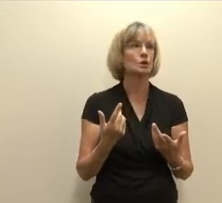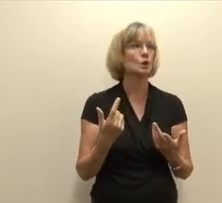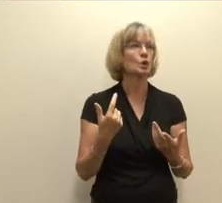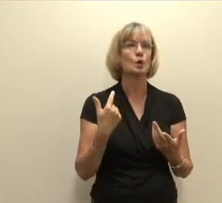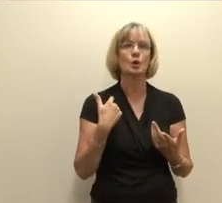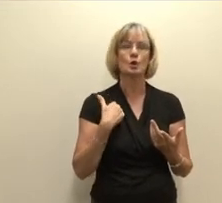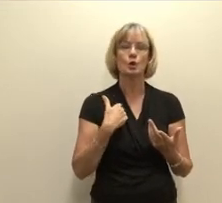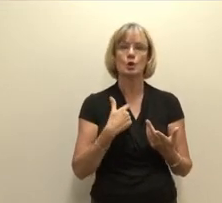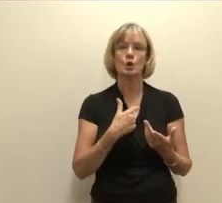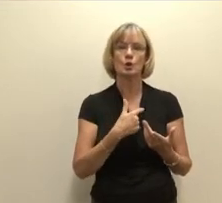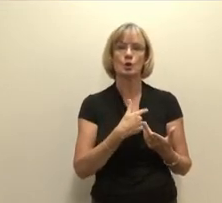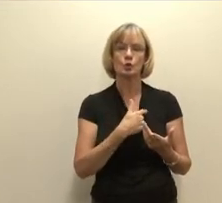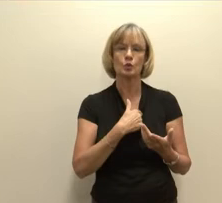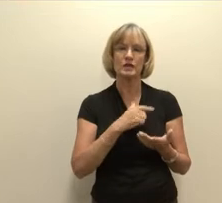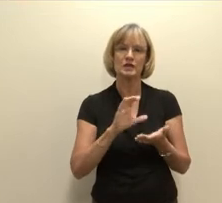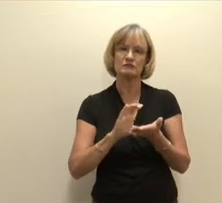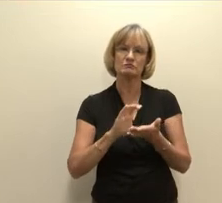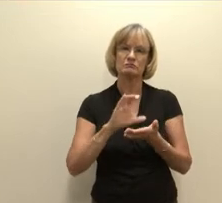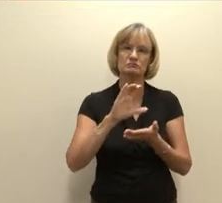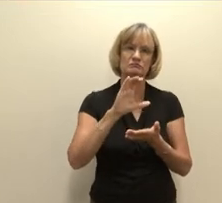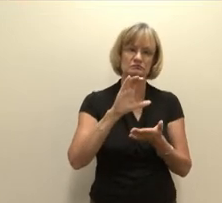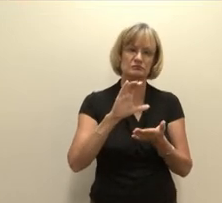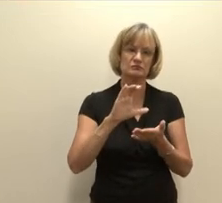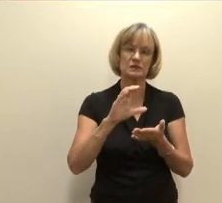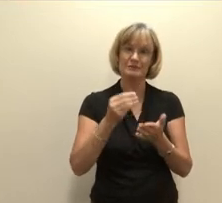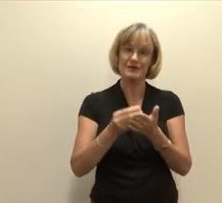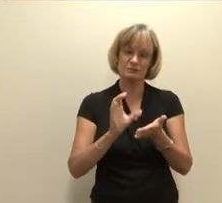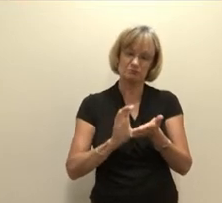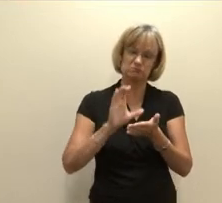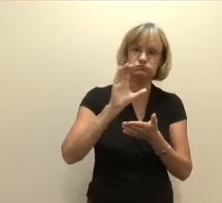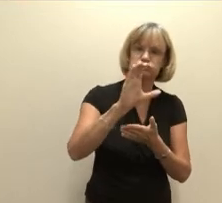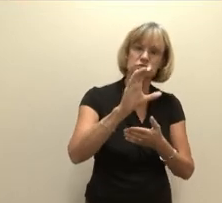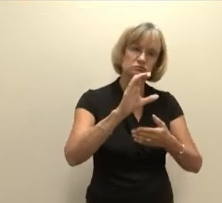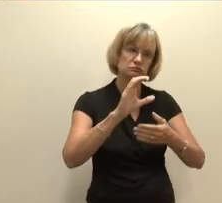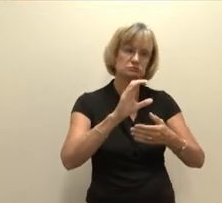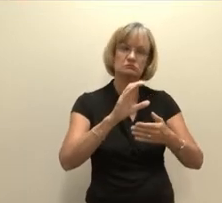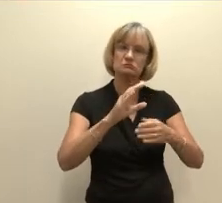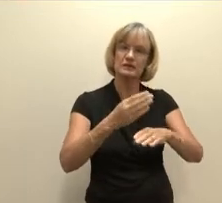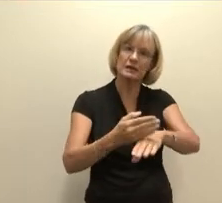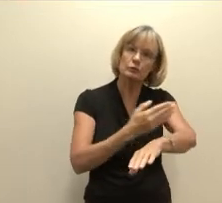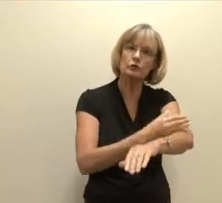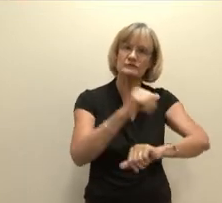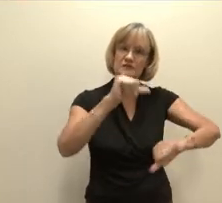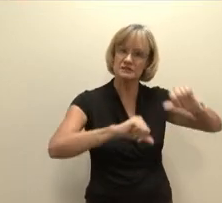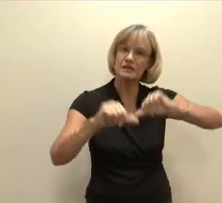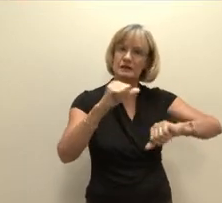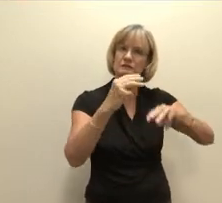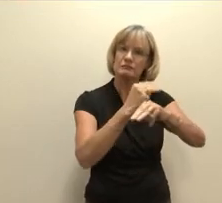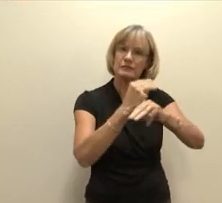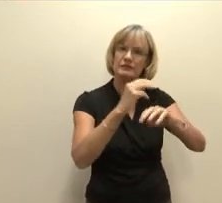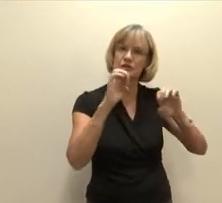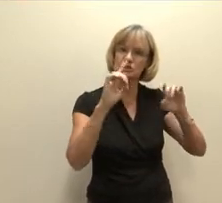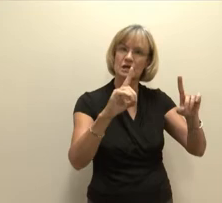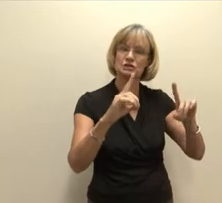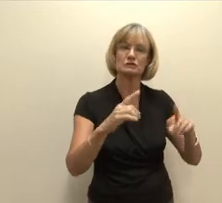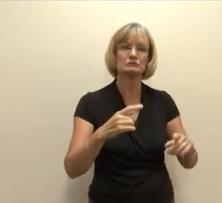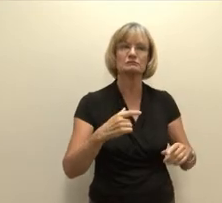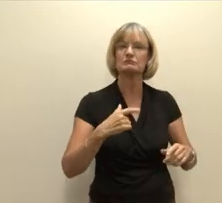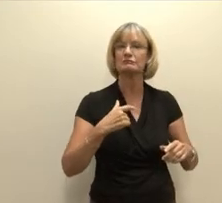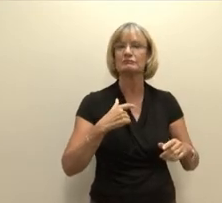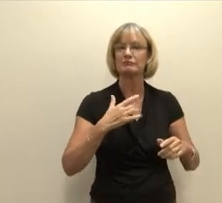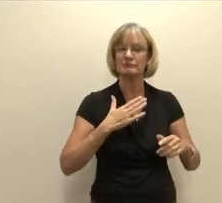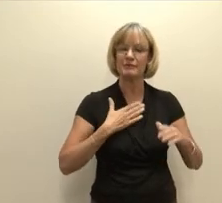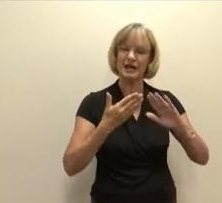fund, the Defense Department funded grants to improve science and math education. I lived in a small